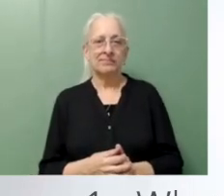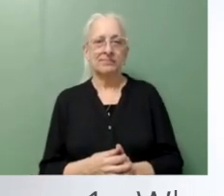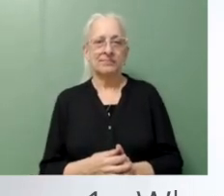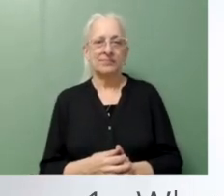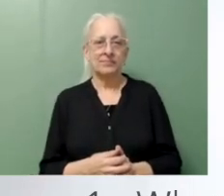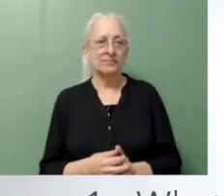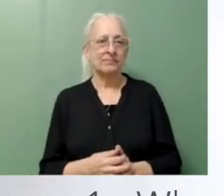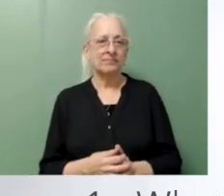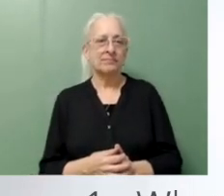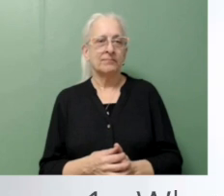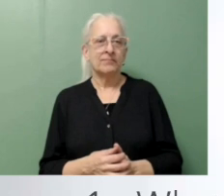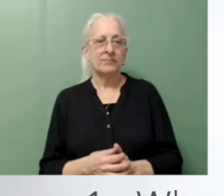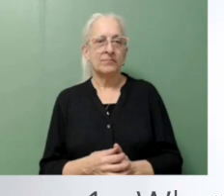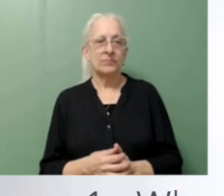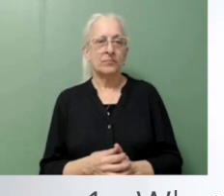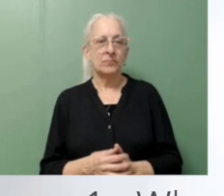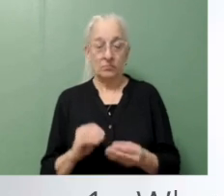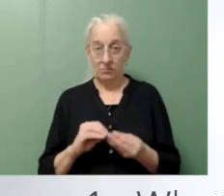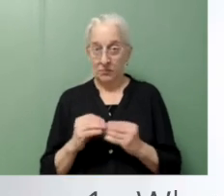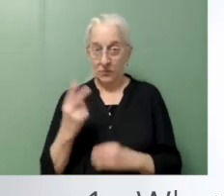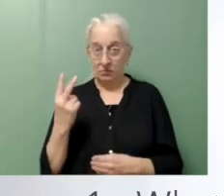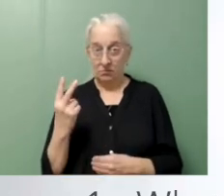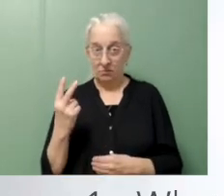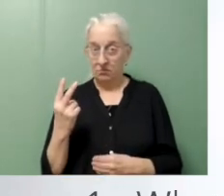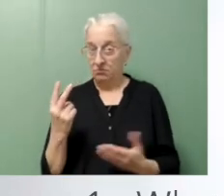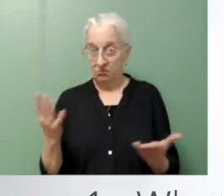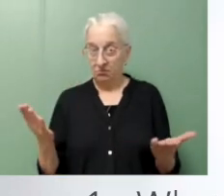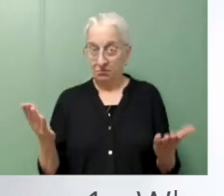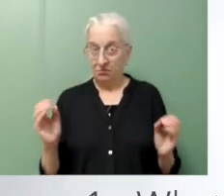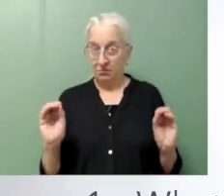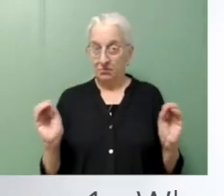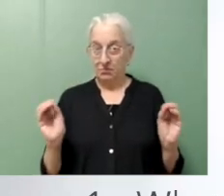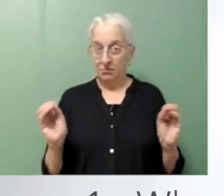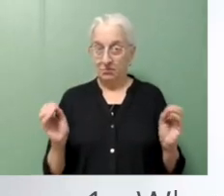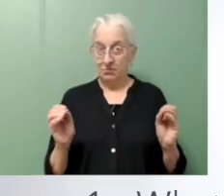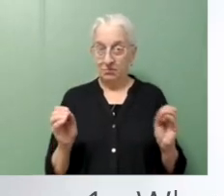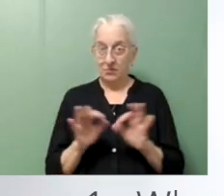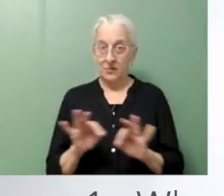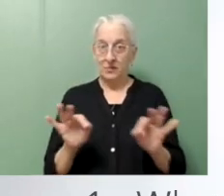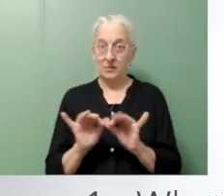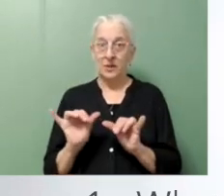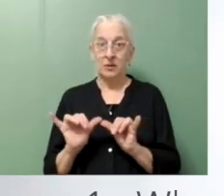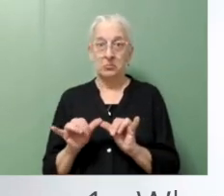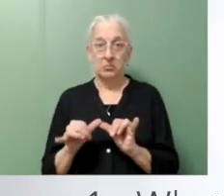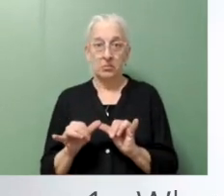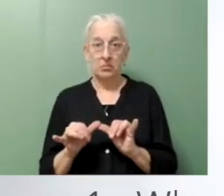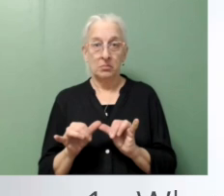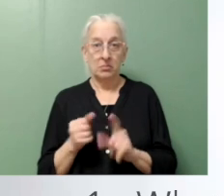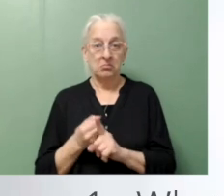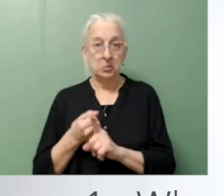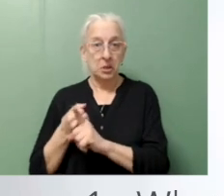we can help. So number 2, any key metrics and impacts that should be